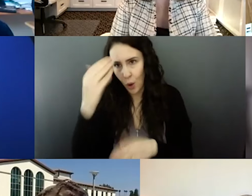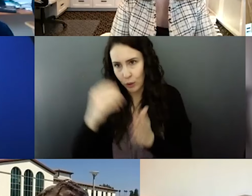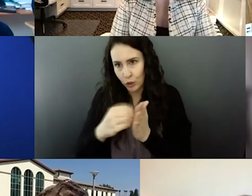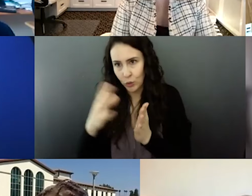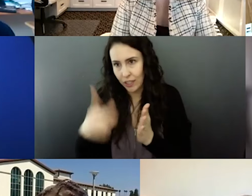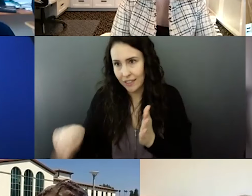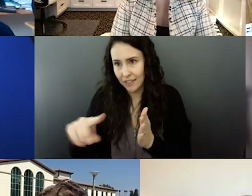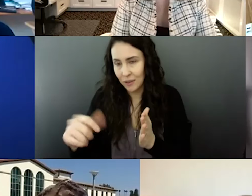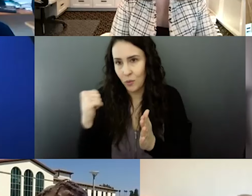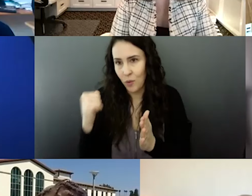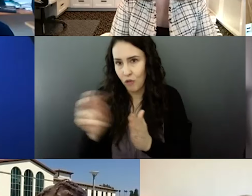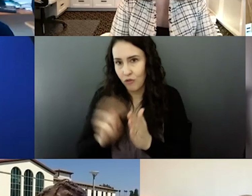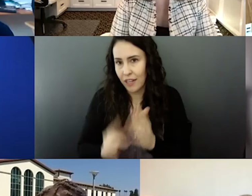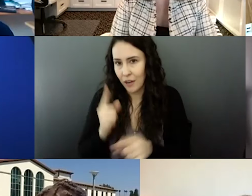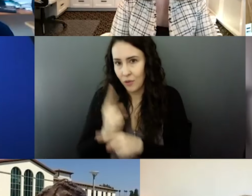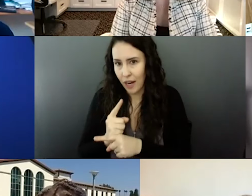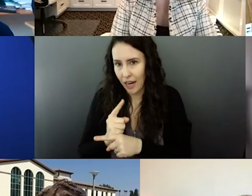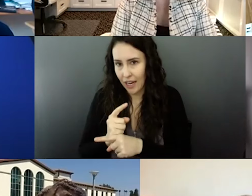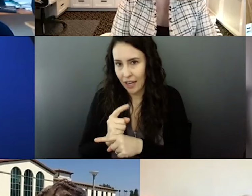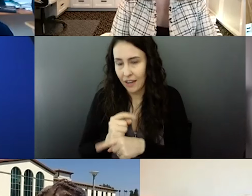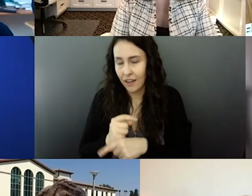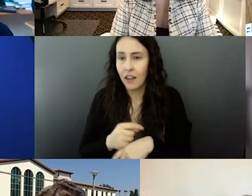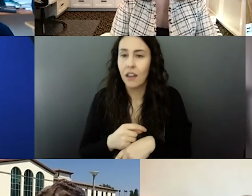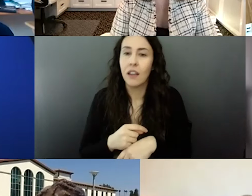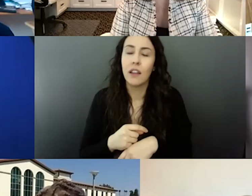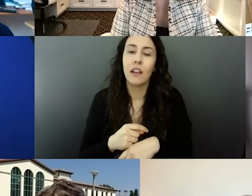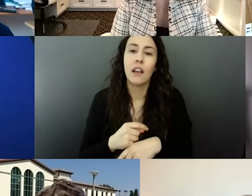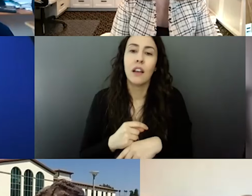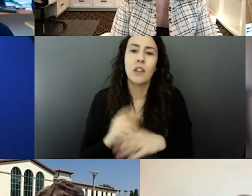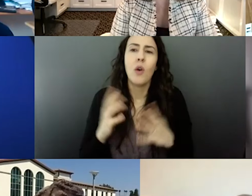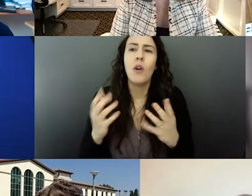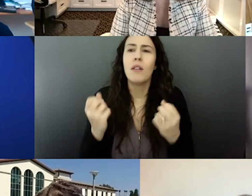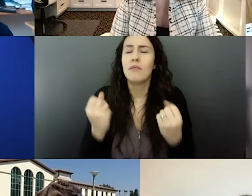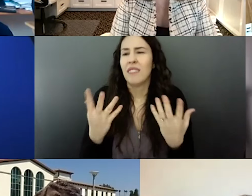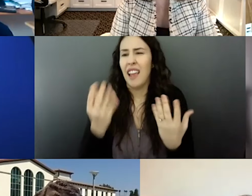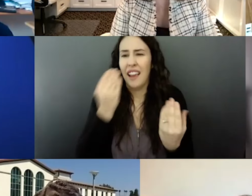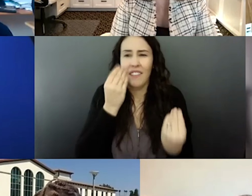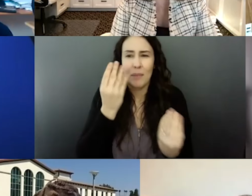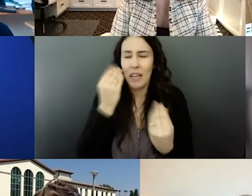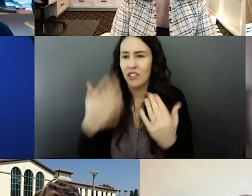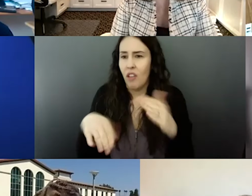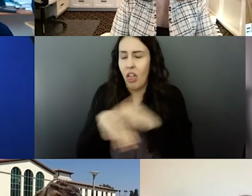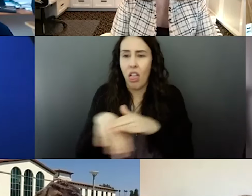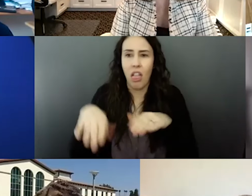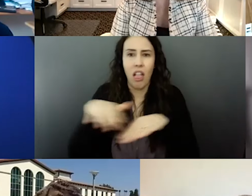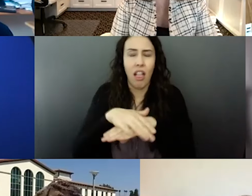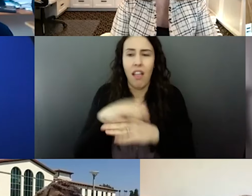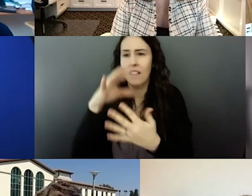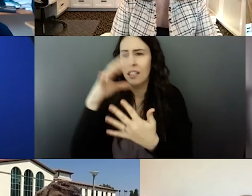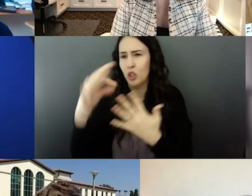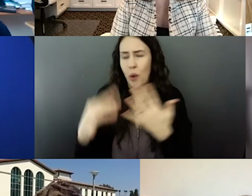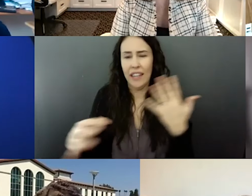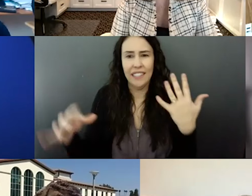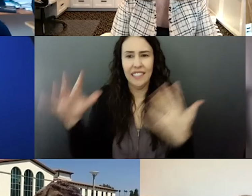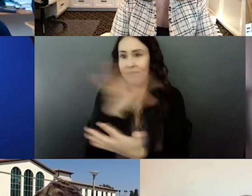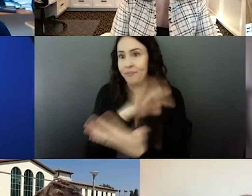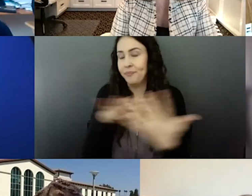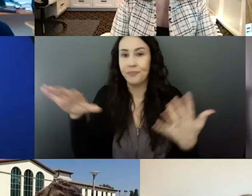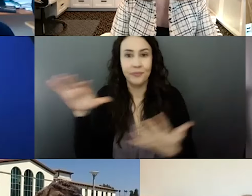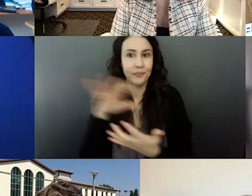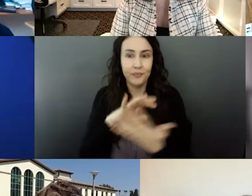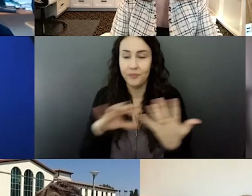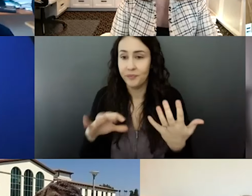it's only one they need to, and then there's a lot of overlap in the choices. So this thing was all over the place, and